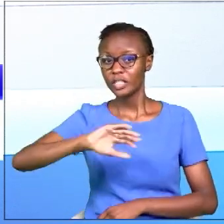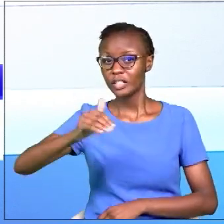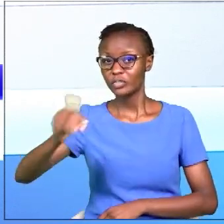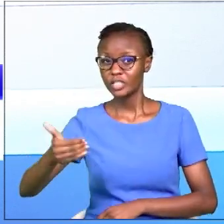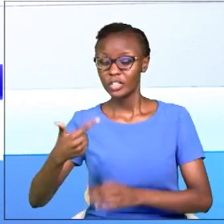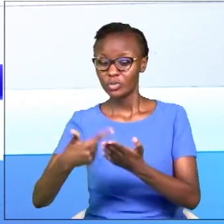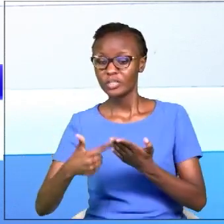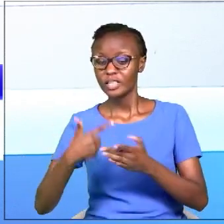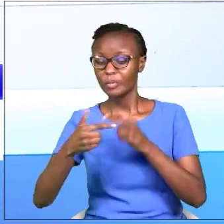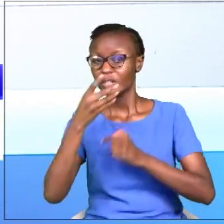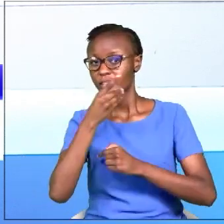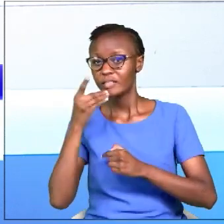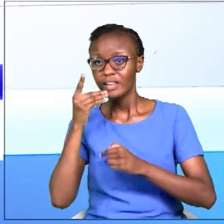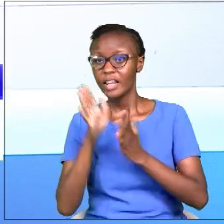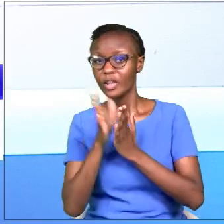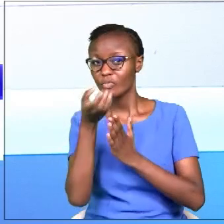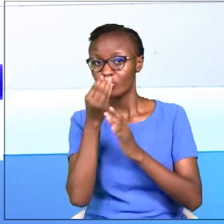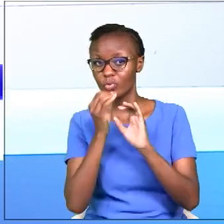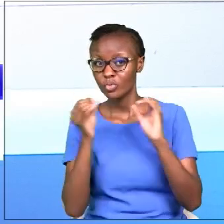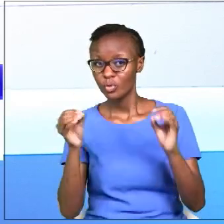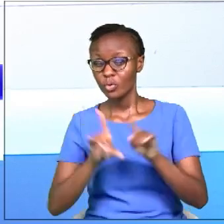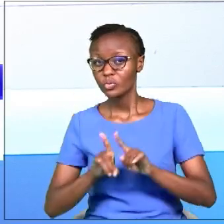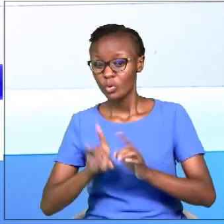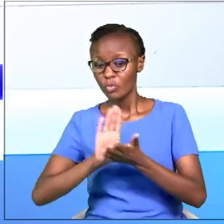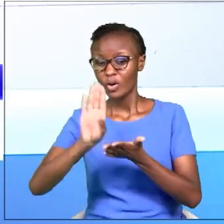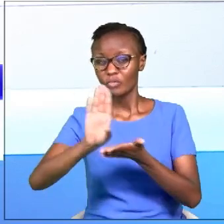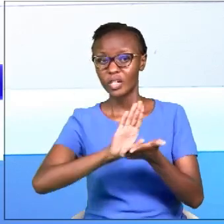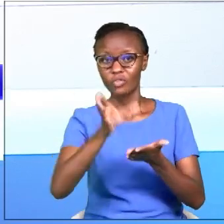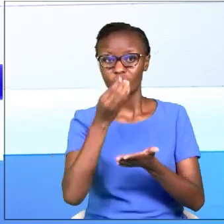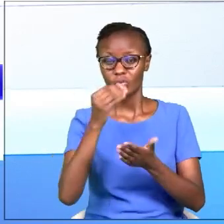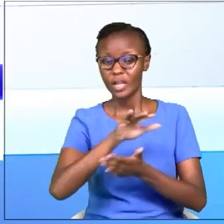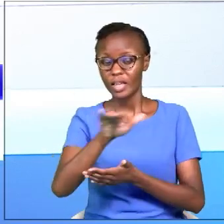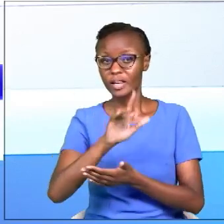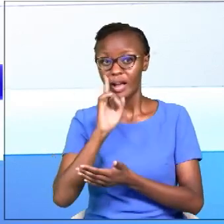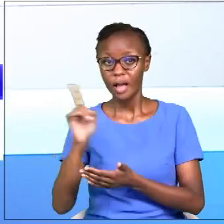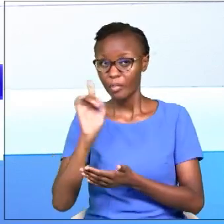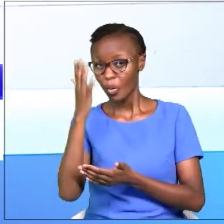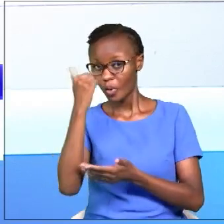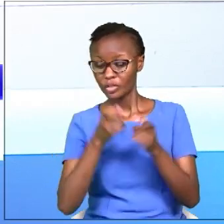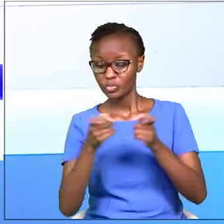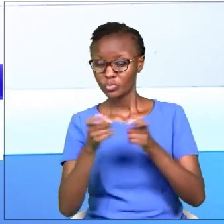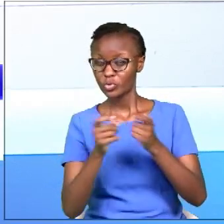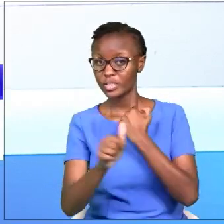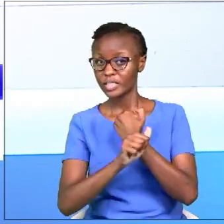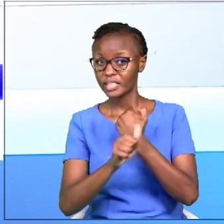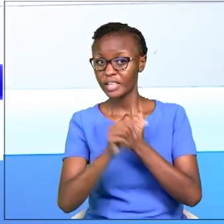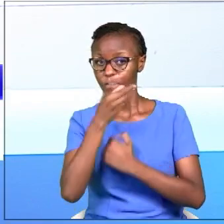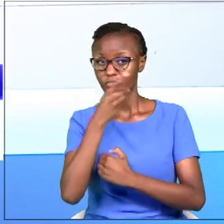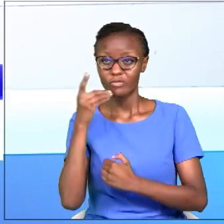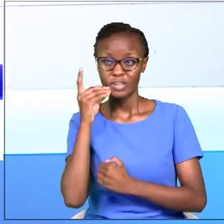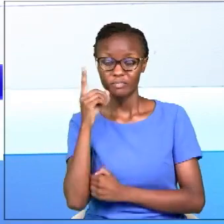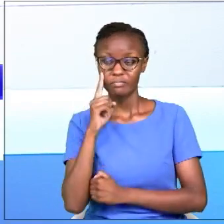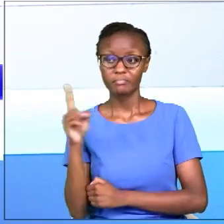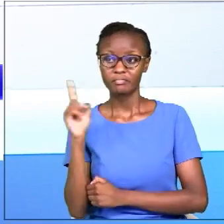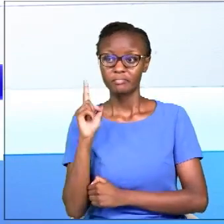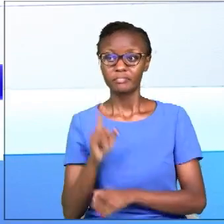of drought and flag off food relief distribution at Wajir Stadium that is meant to mitigate the effects of the drought, as Scott